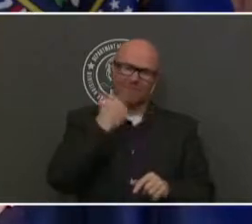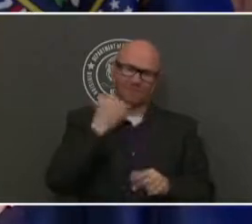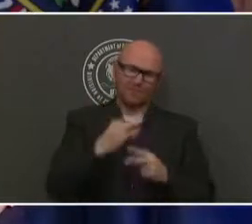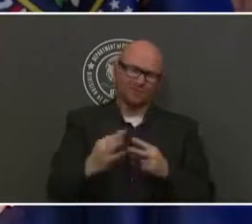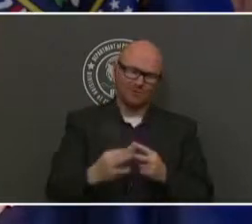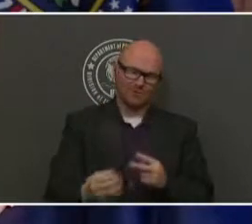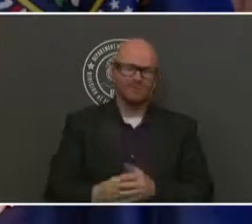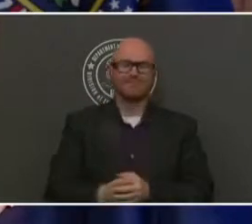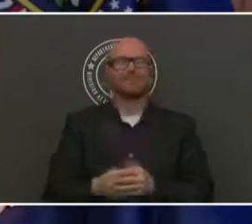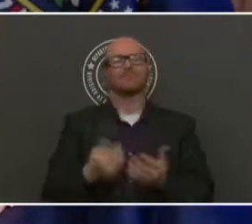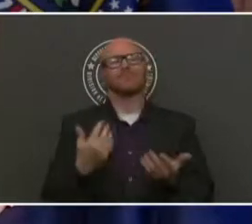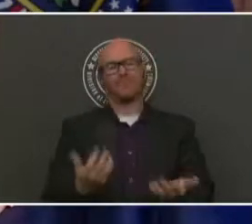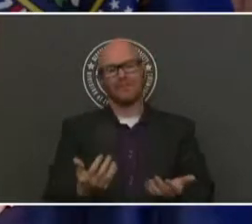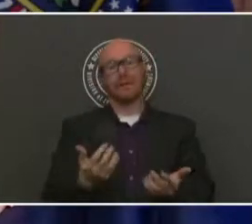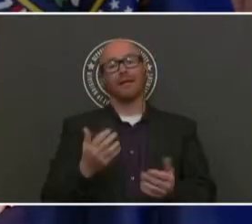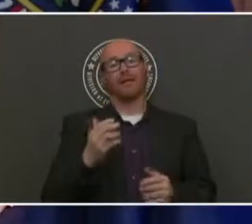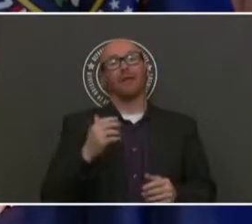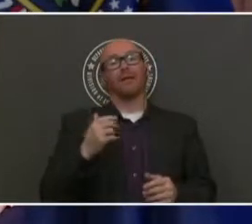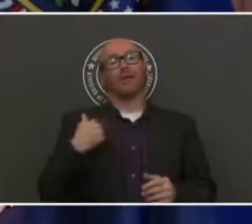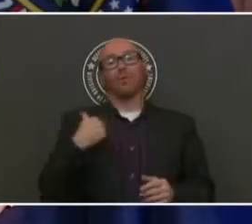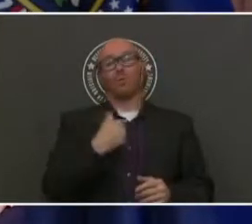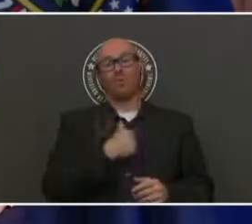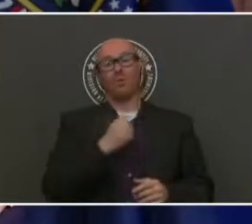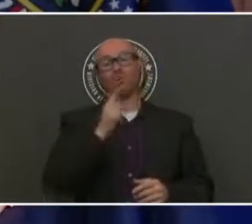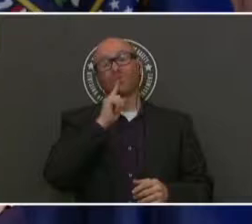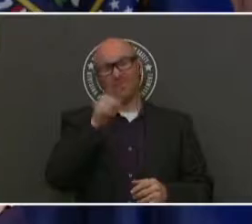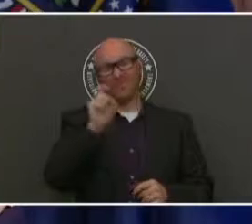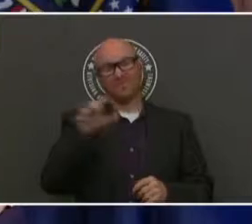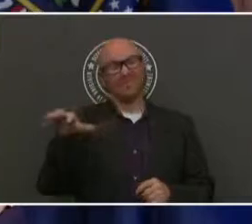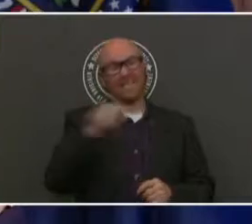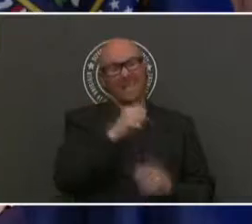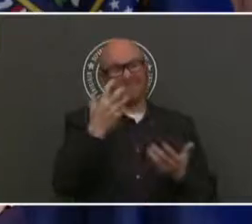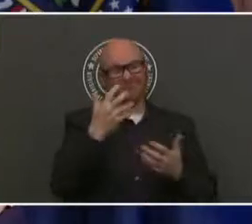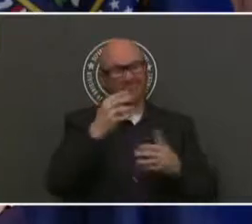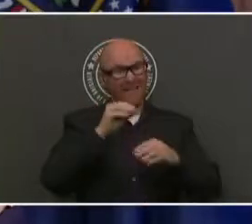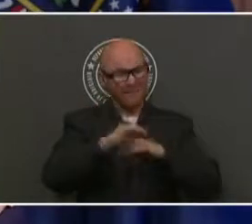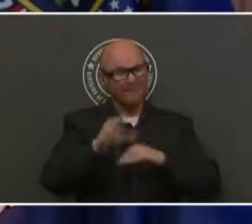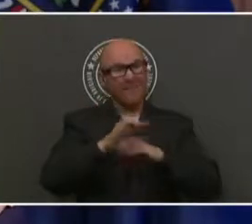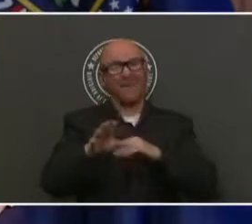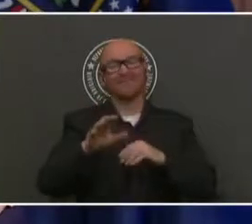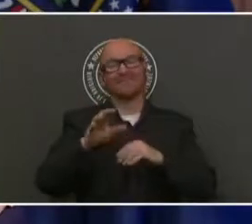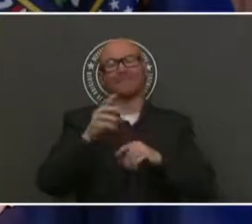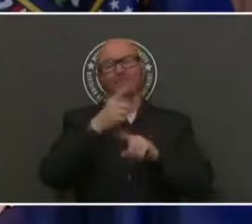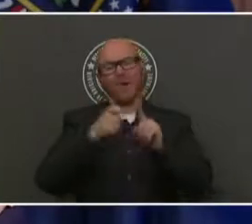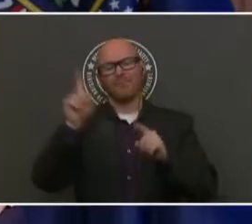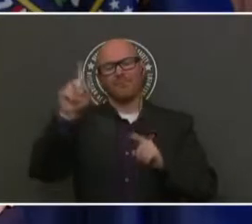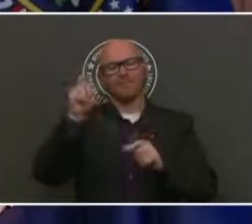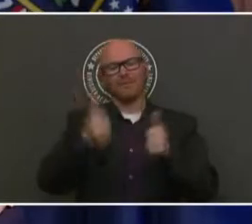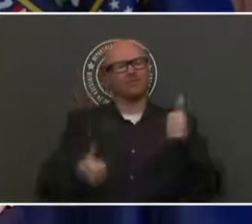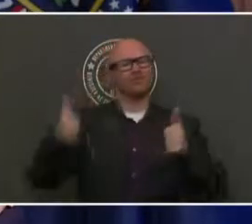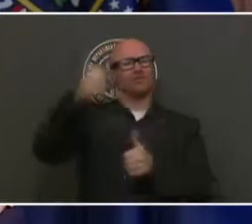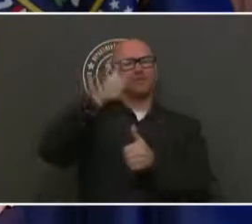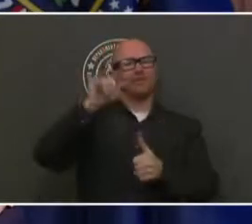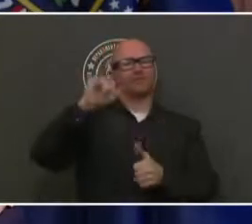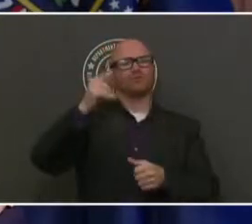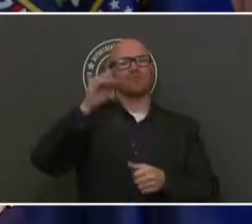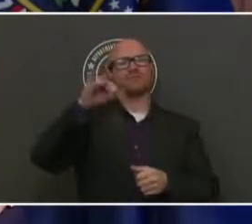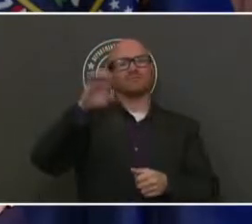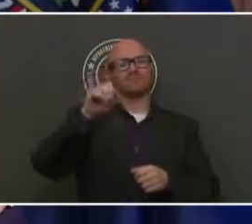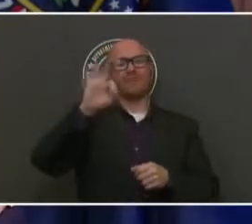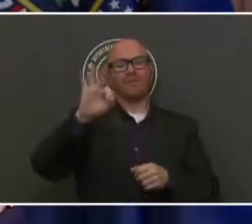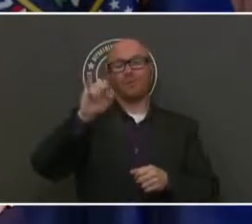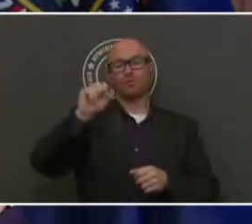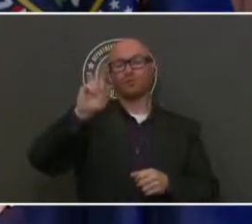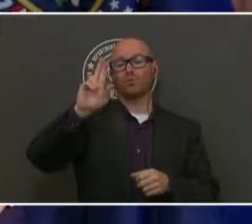really to take the advice and the recommendation from the Chief Justice of the United States Supreme Court,